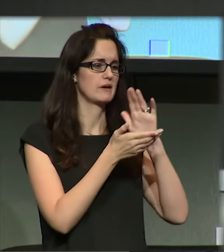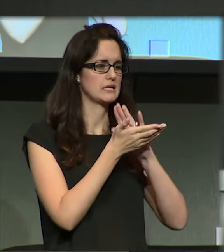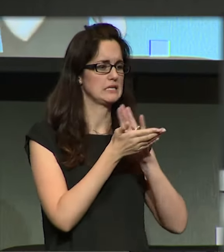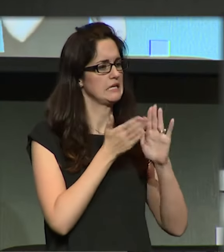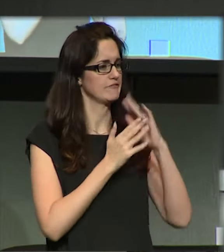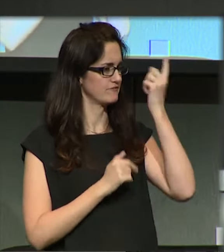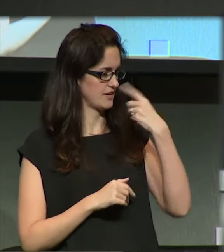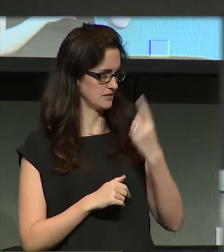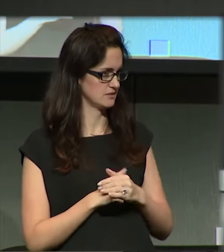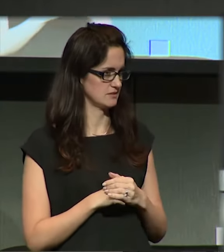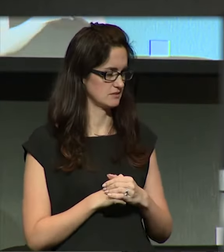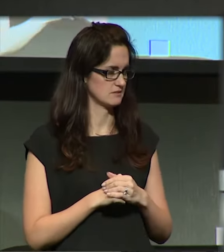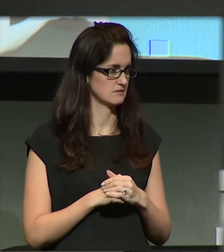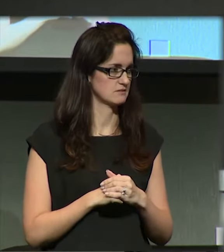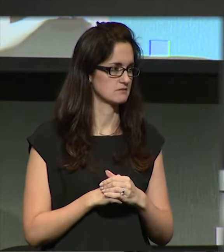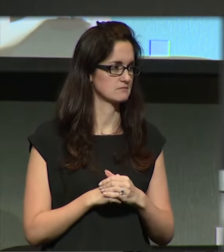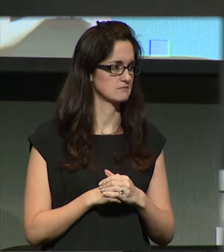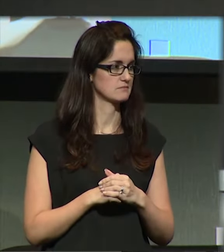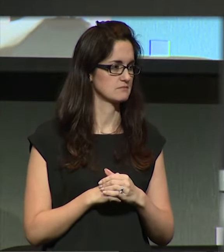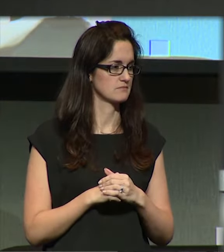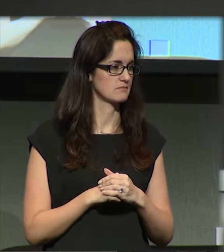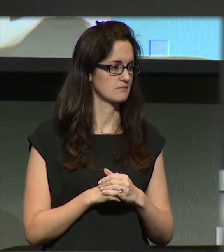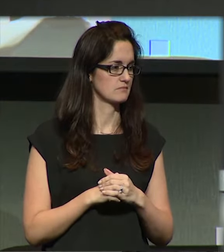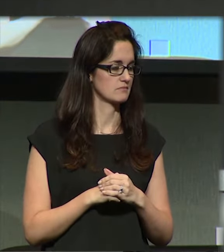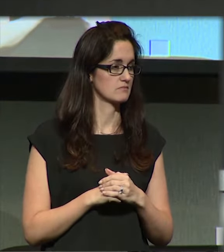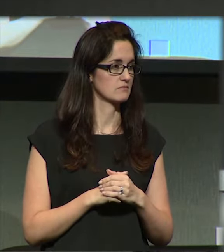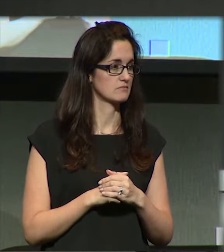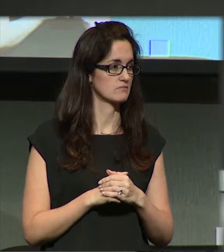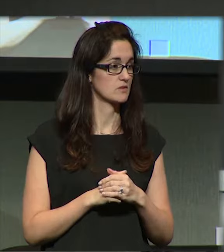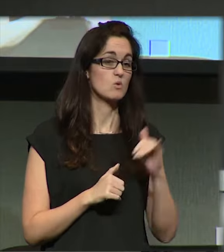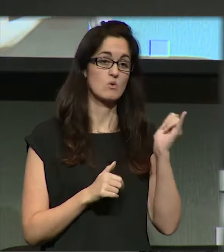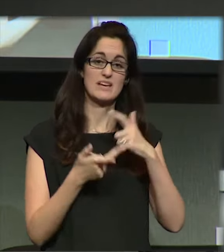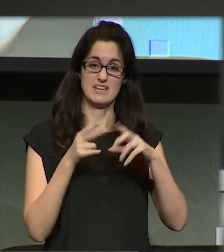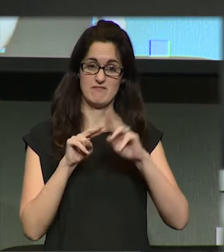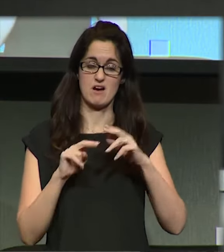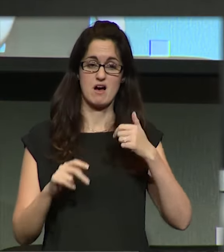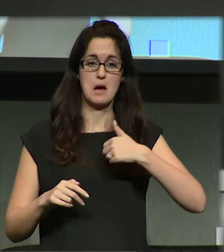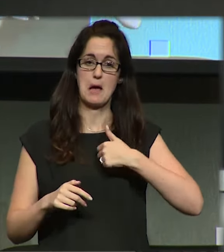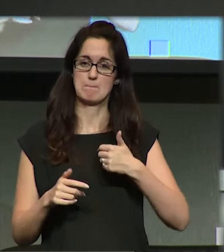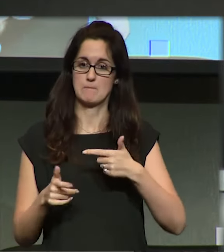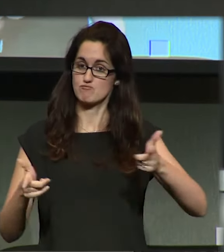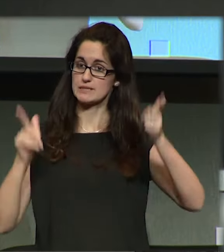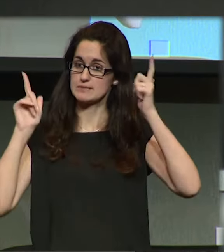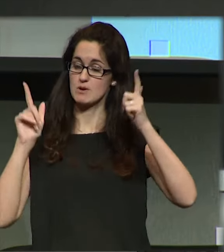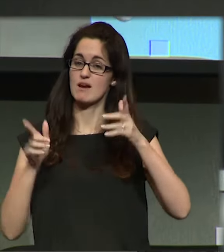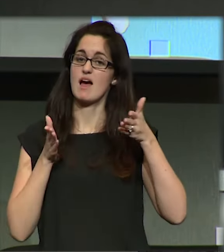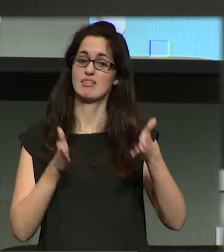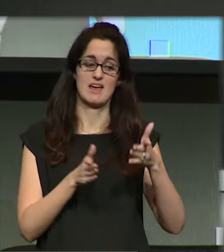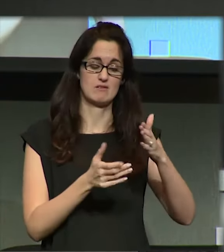If I'm a school principal and I let an Aboriginal student tell me to get effed and throw chairs all around the room,